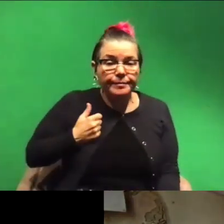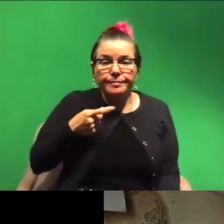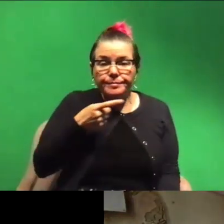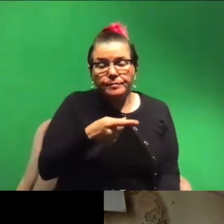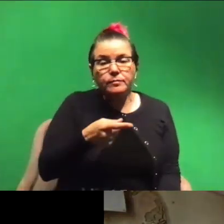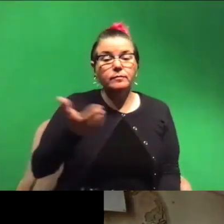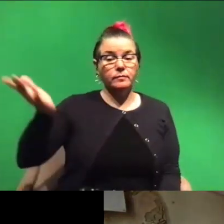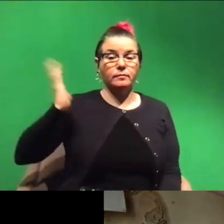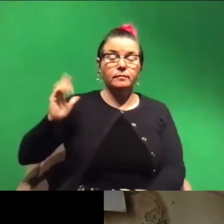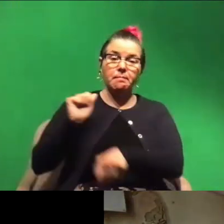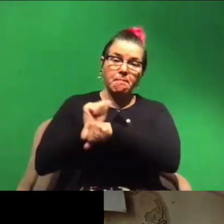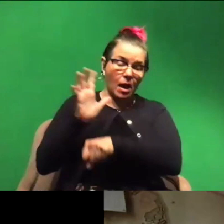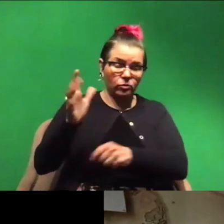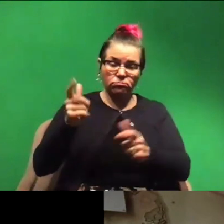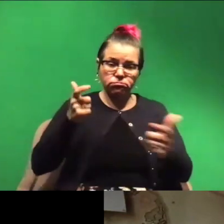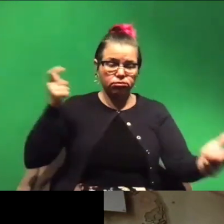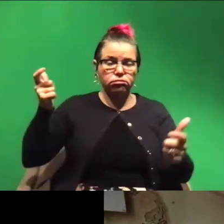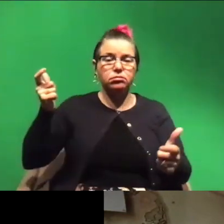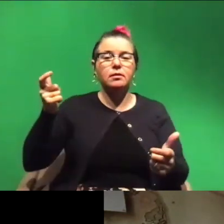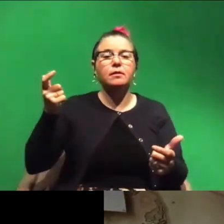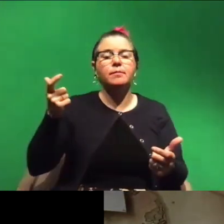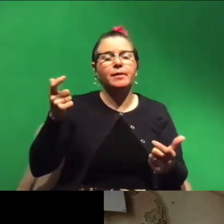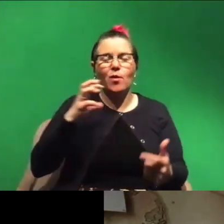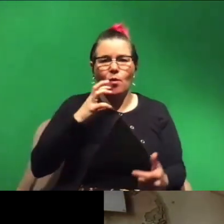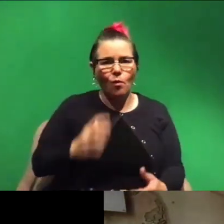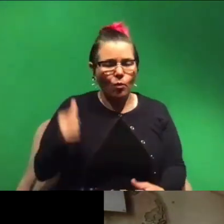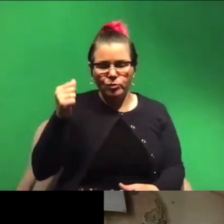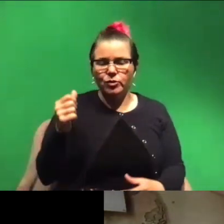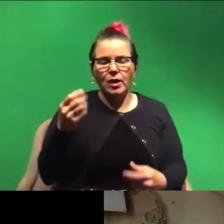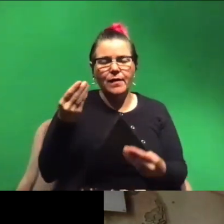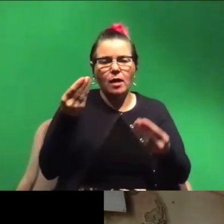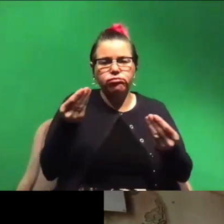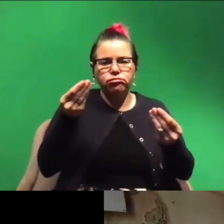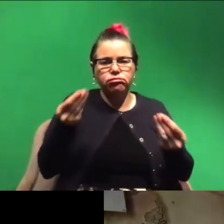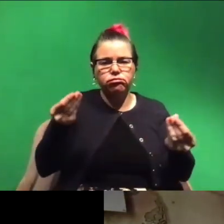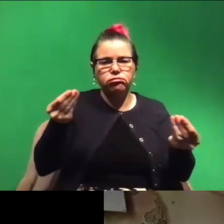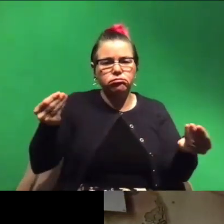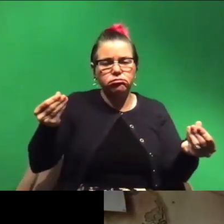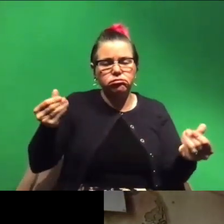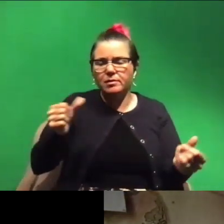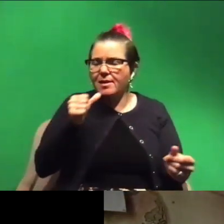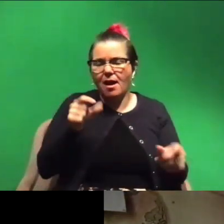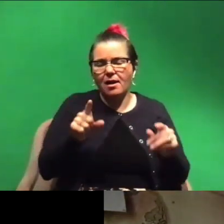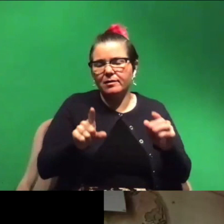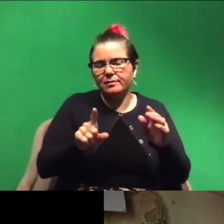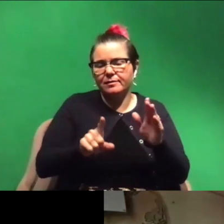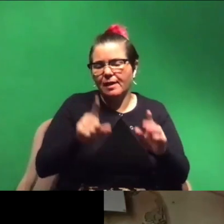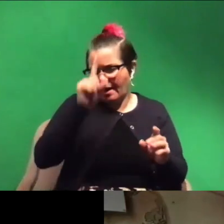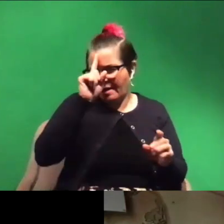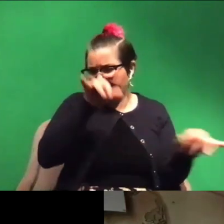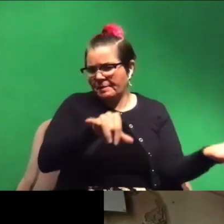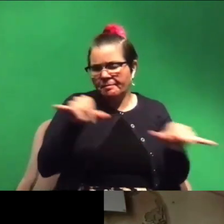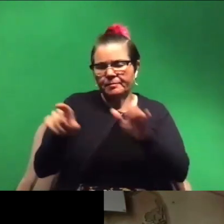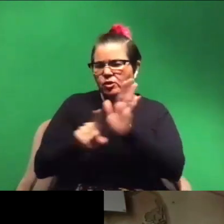were these massive mountain ranges, but they're much older and they've been eroded down, so they're not as tall as the Himalayas are